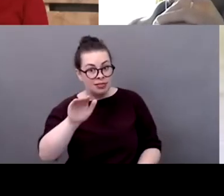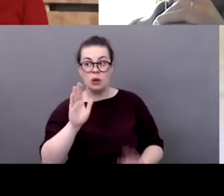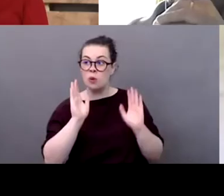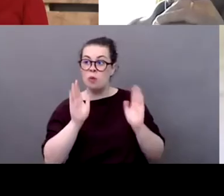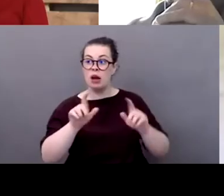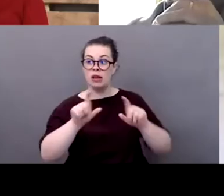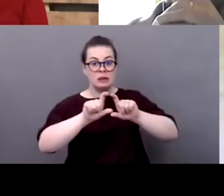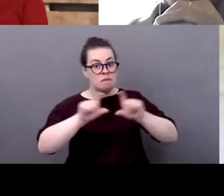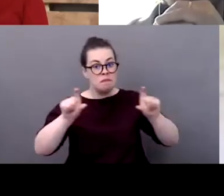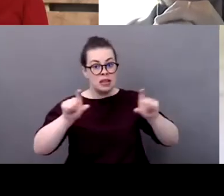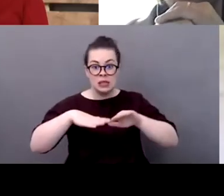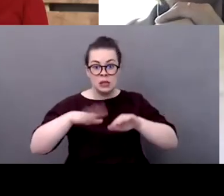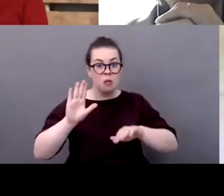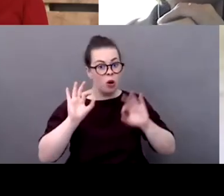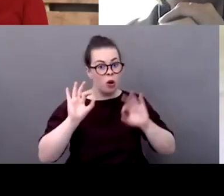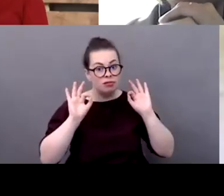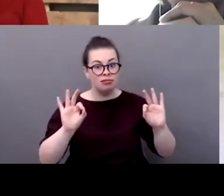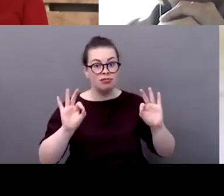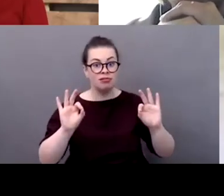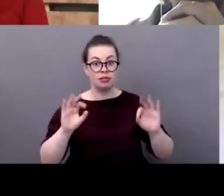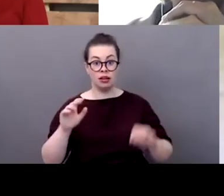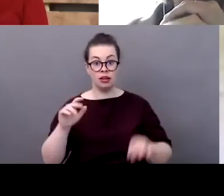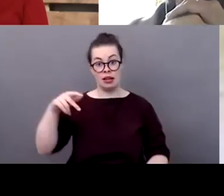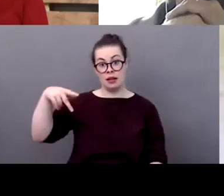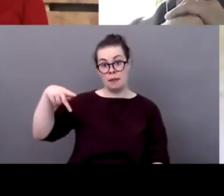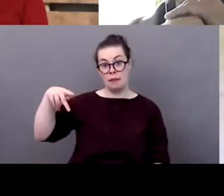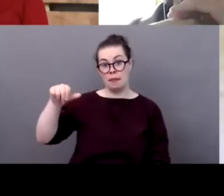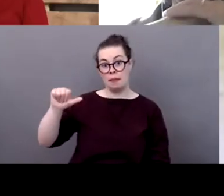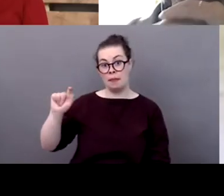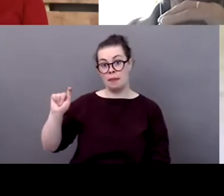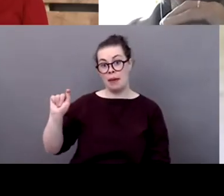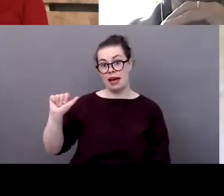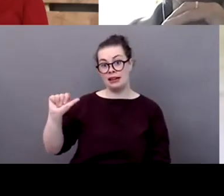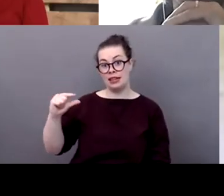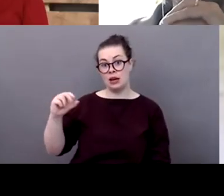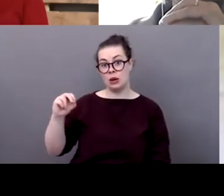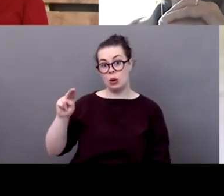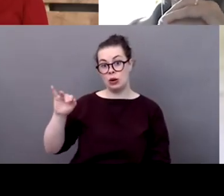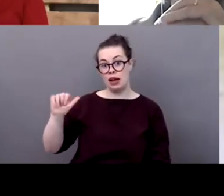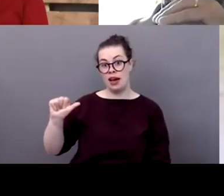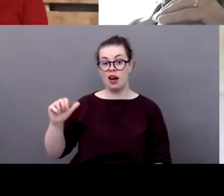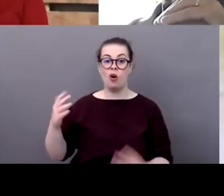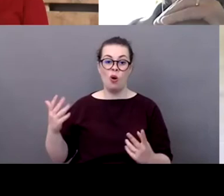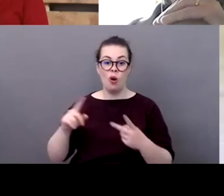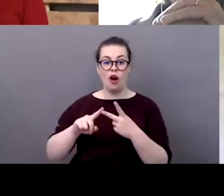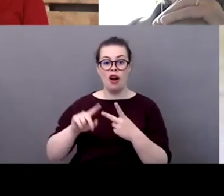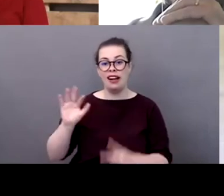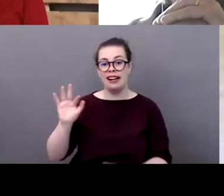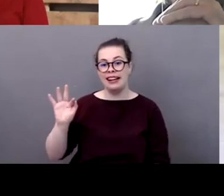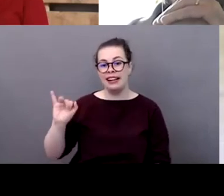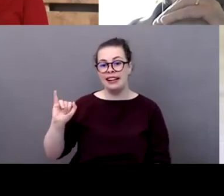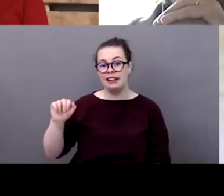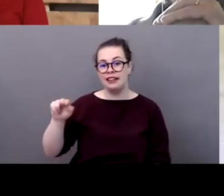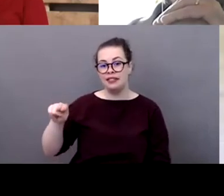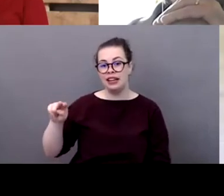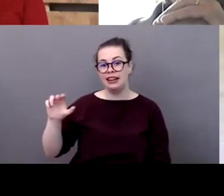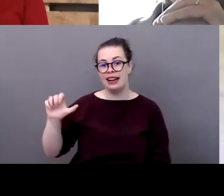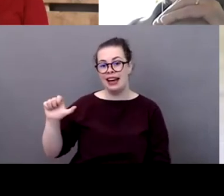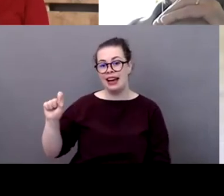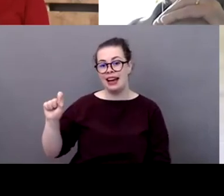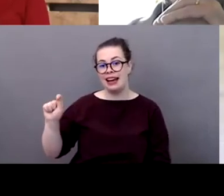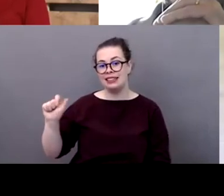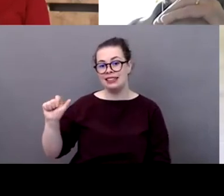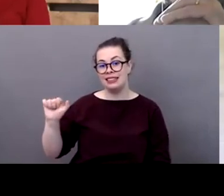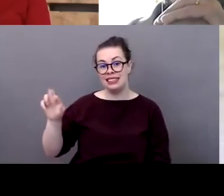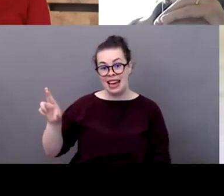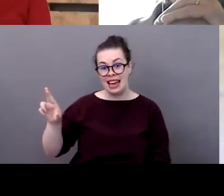isn't just Patagonia as an outliner or just Finisterre as the only big corporation as a surf or sports brand in Europe, but